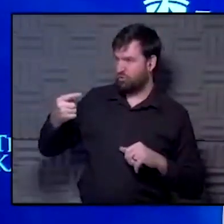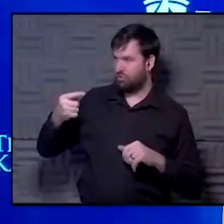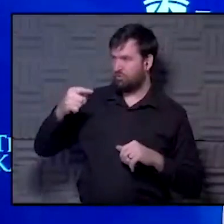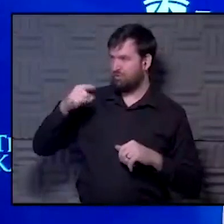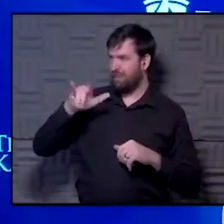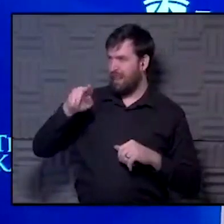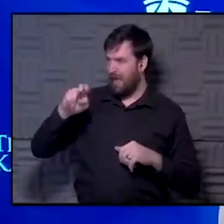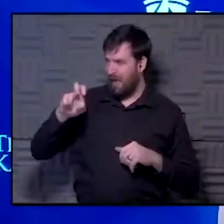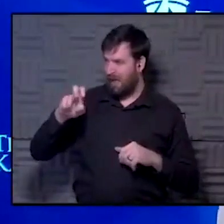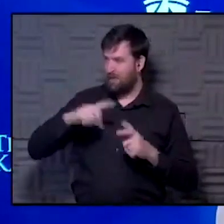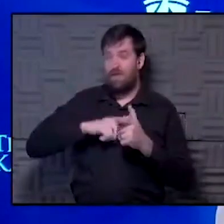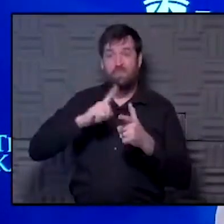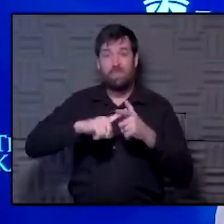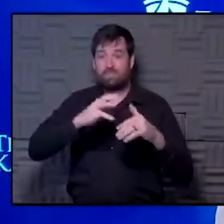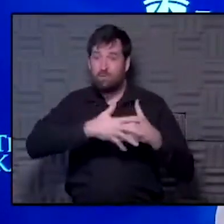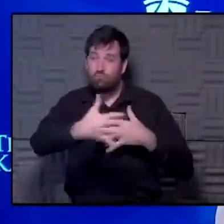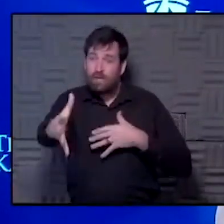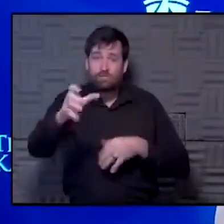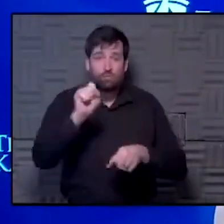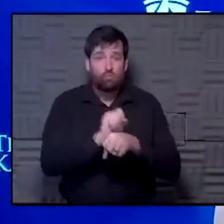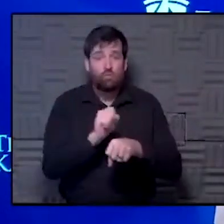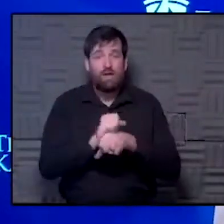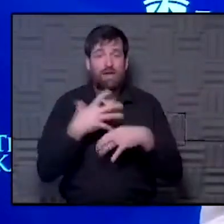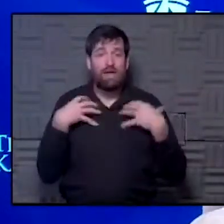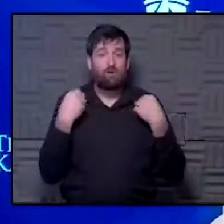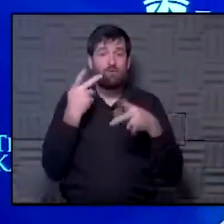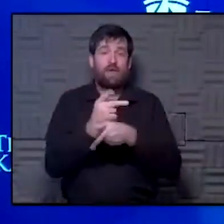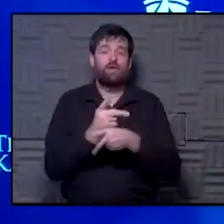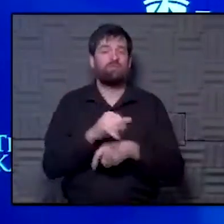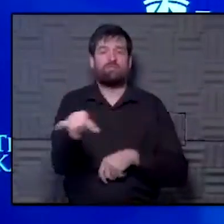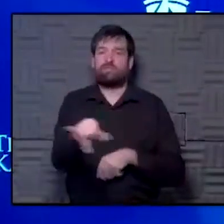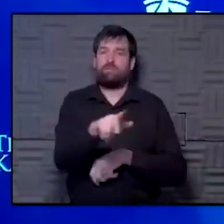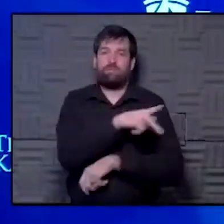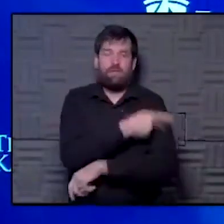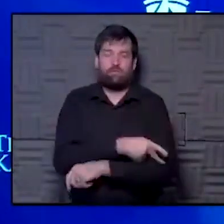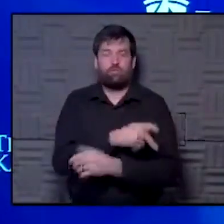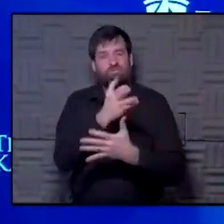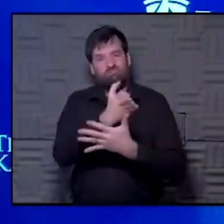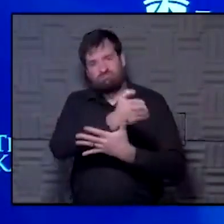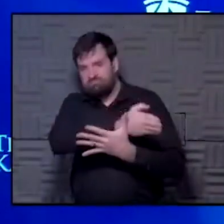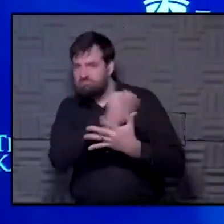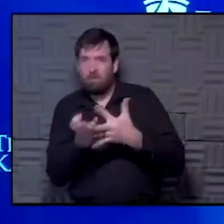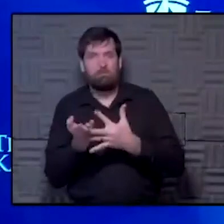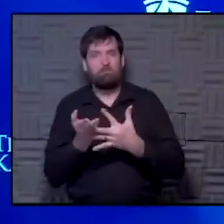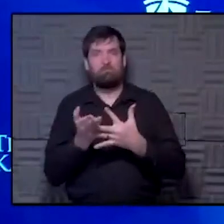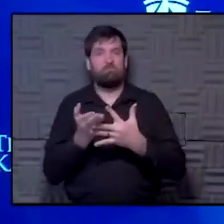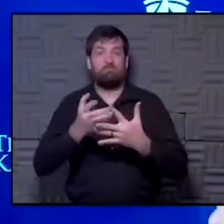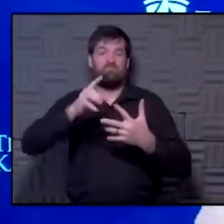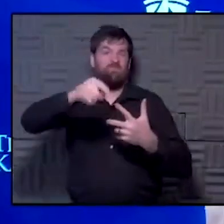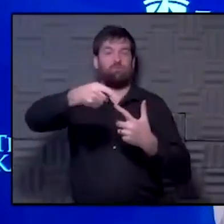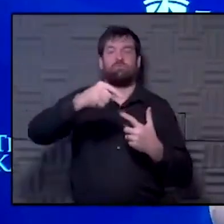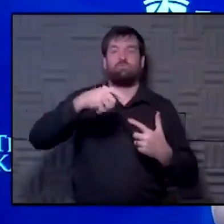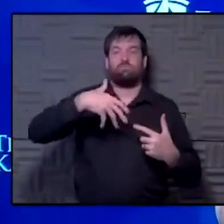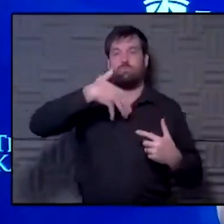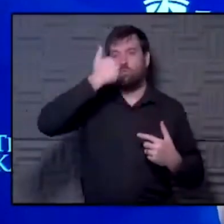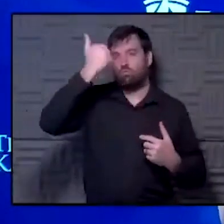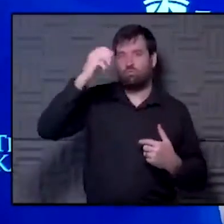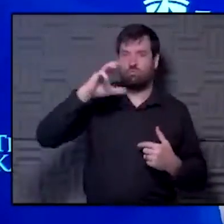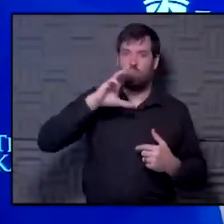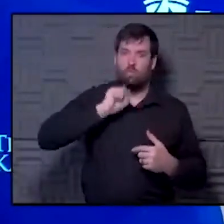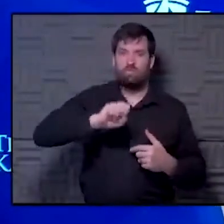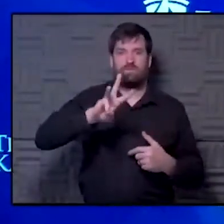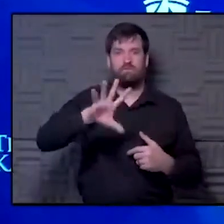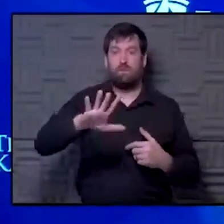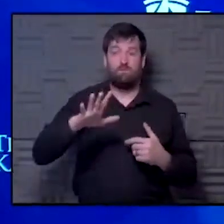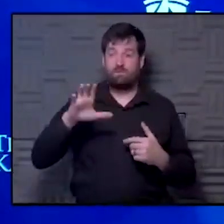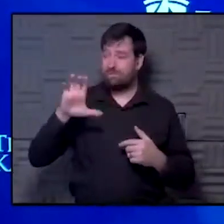healthcare workers, but the rest of you who work in healthcare, we're going to treat you like patients. So now we're just going to shift gears and go to those over 65. So they've taken the guidelines